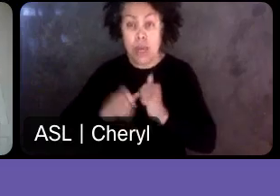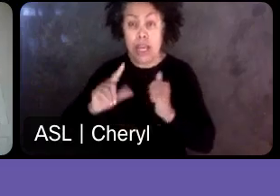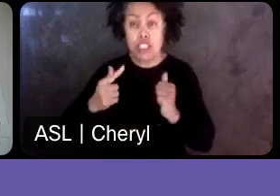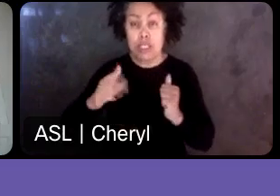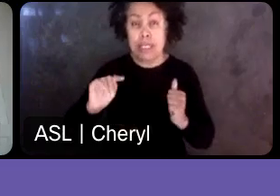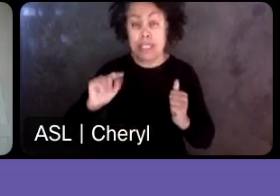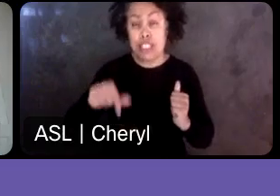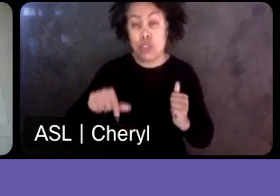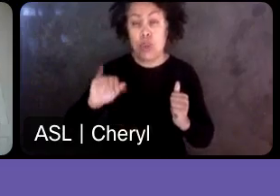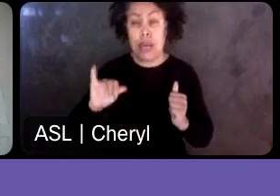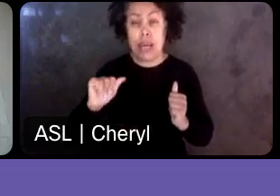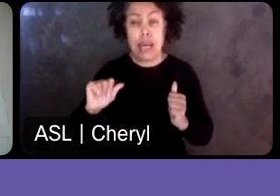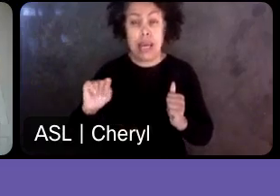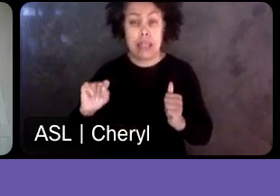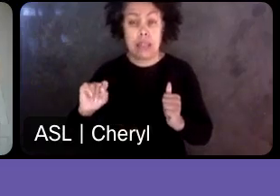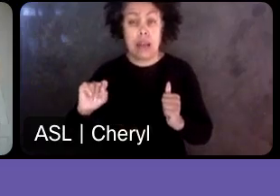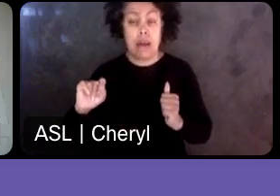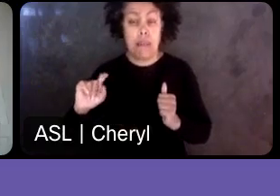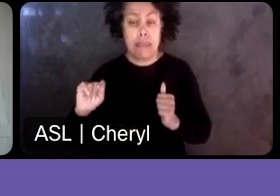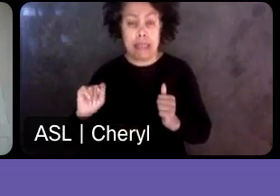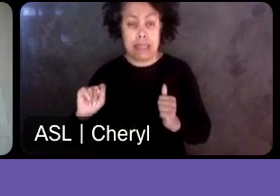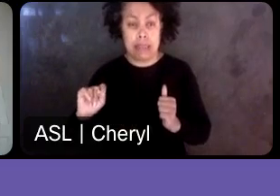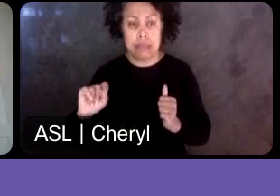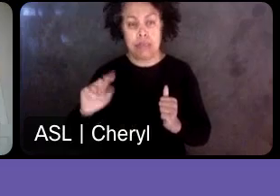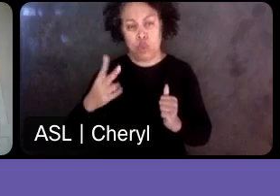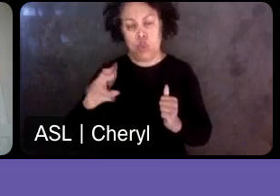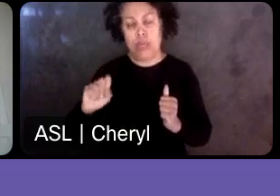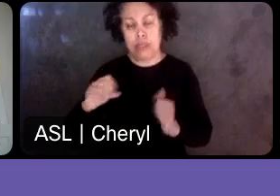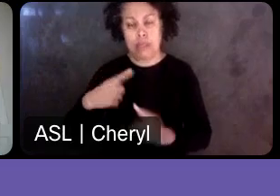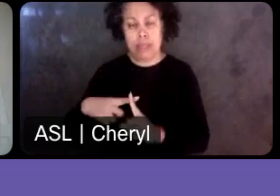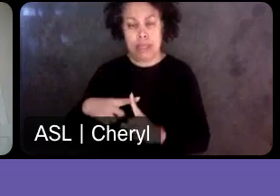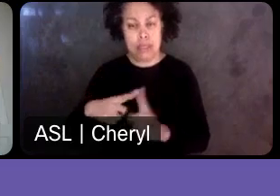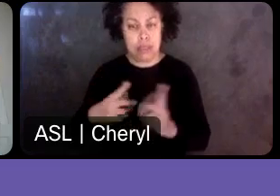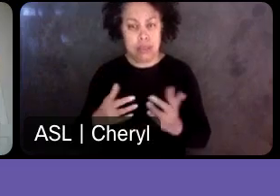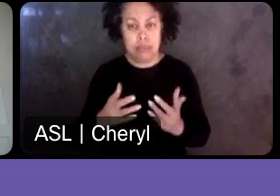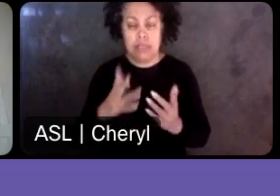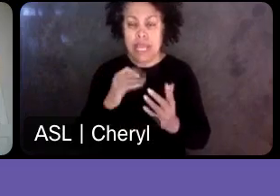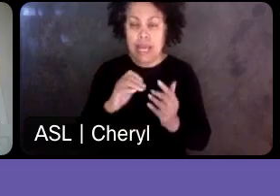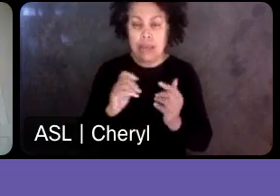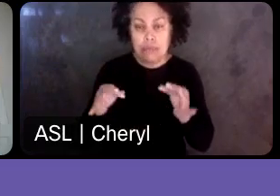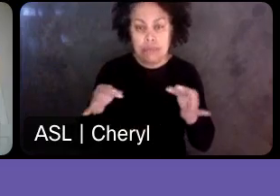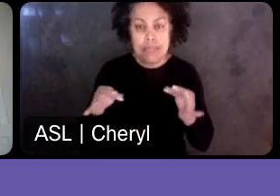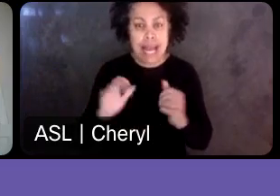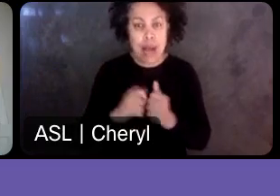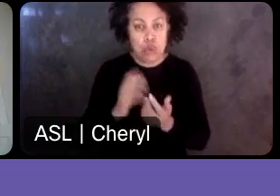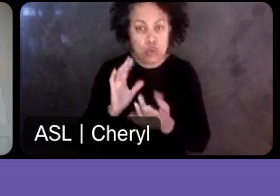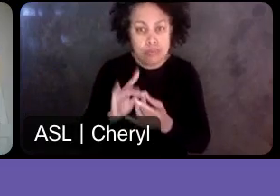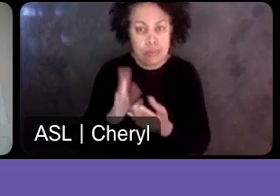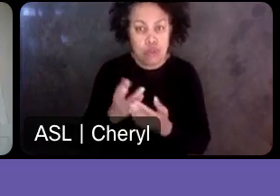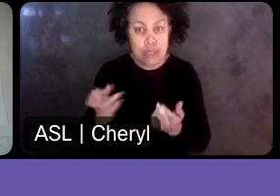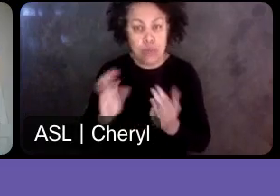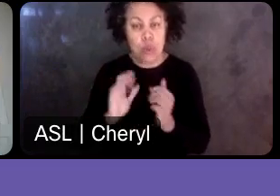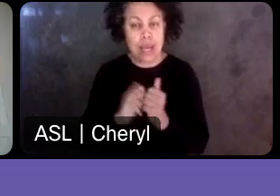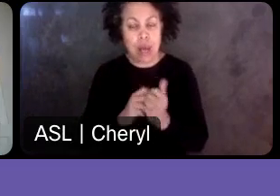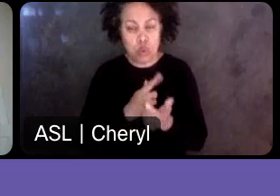LGBTQIA2S plus community resources. It includes a brief organizational evaluation to support organizations